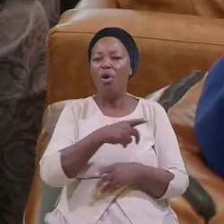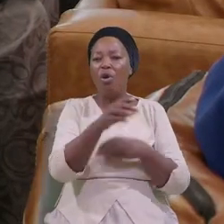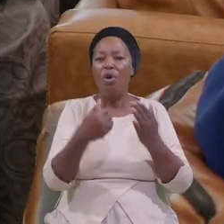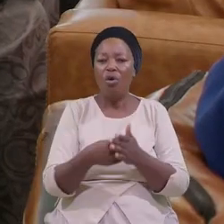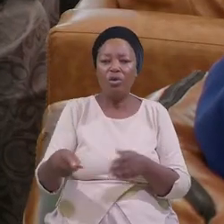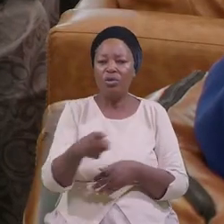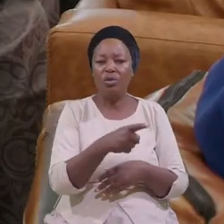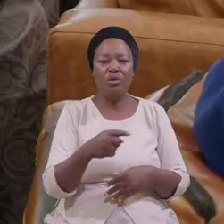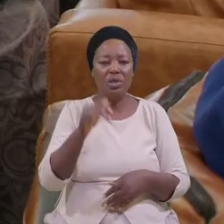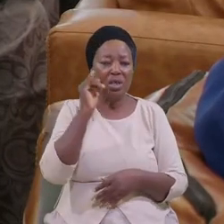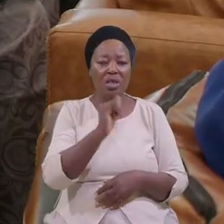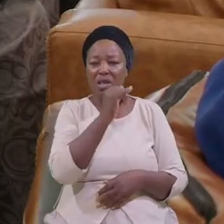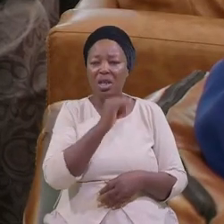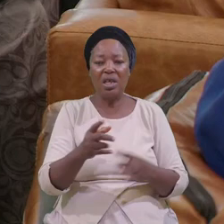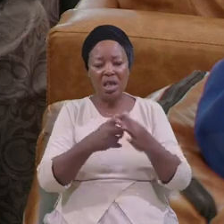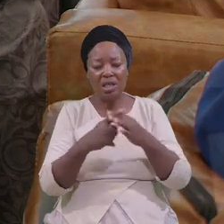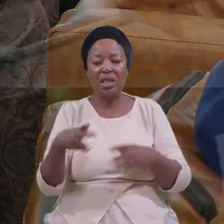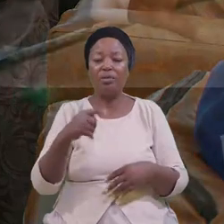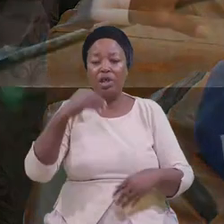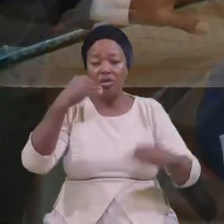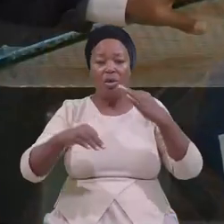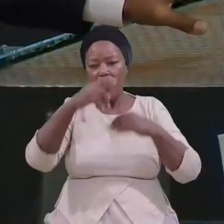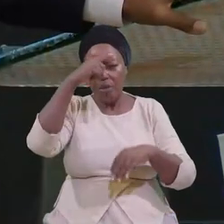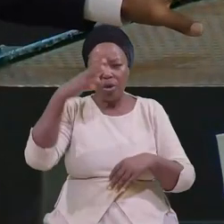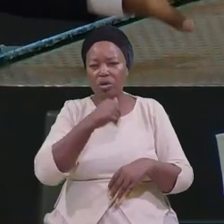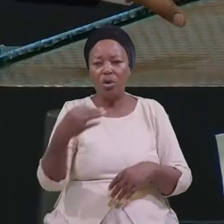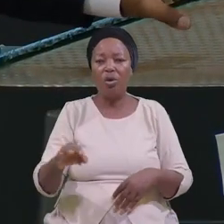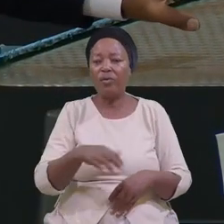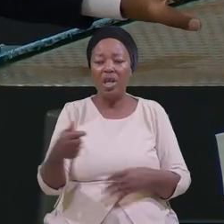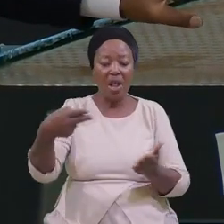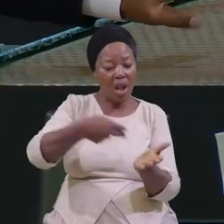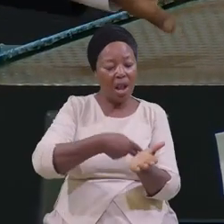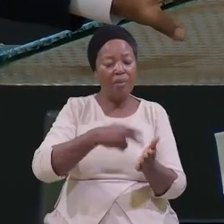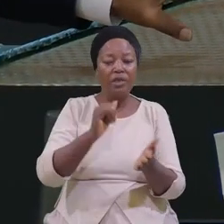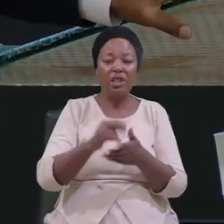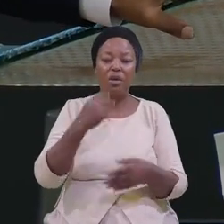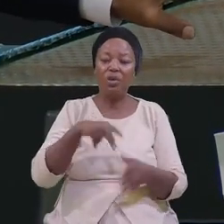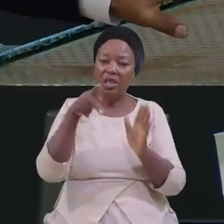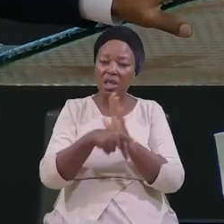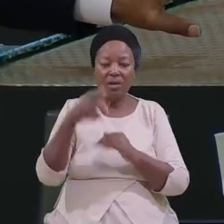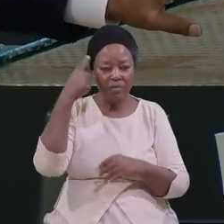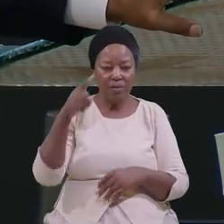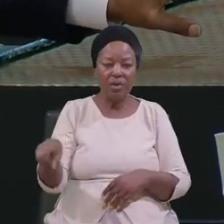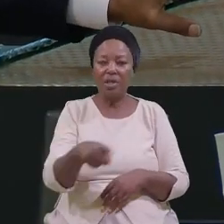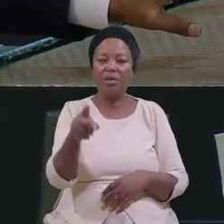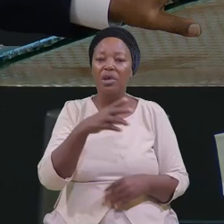escaped the judgment because of a lamb that was slain for them. And they said